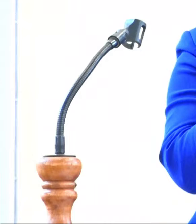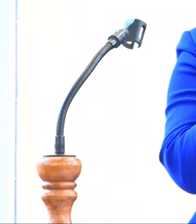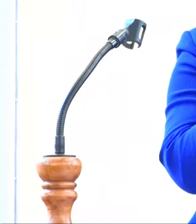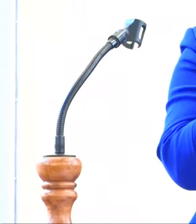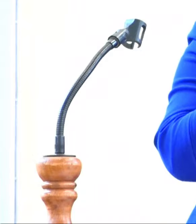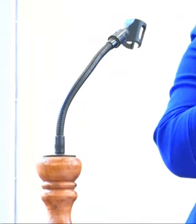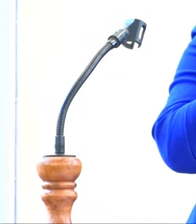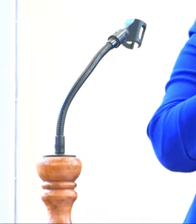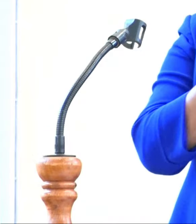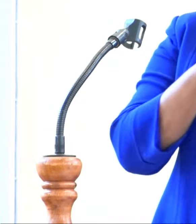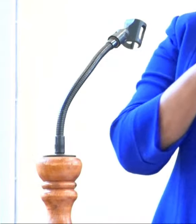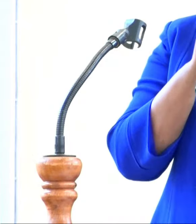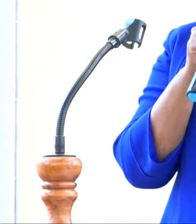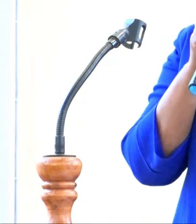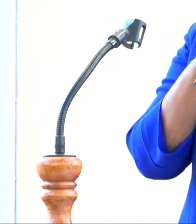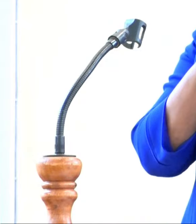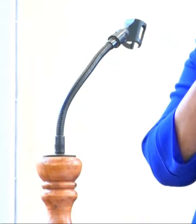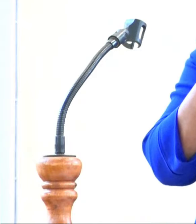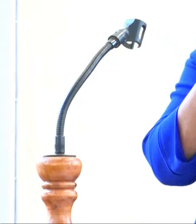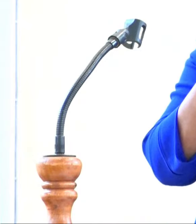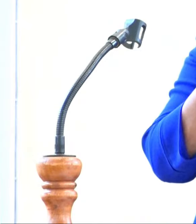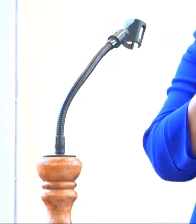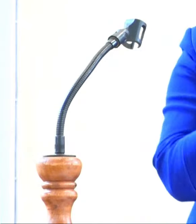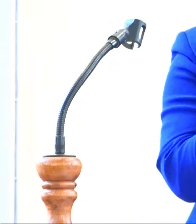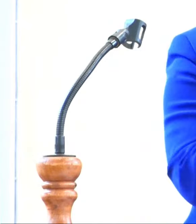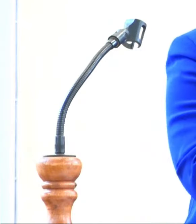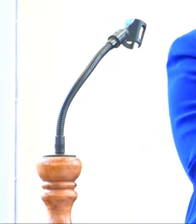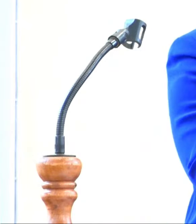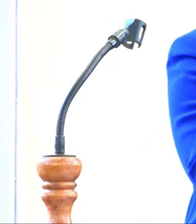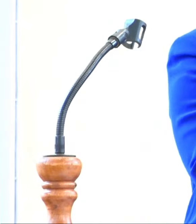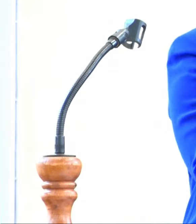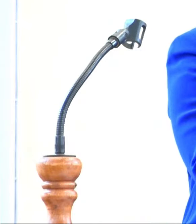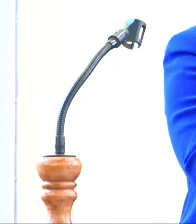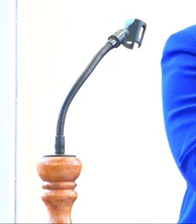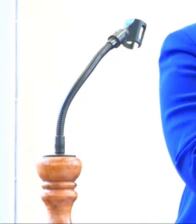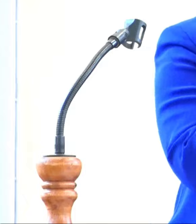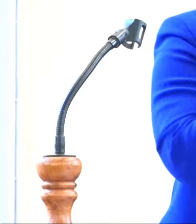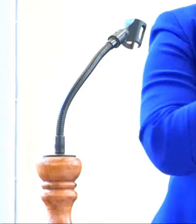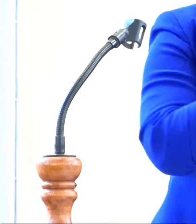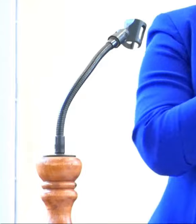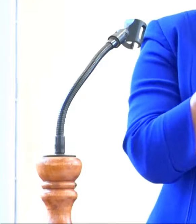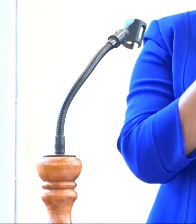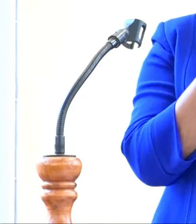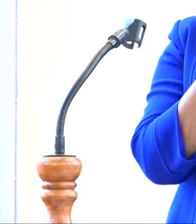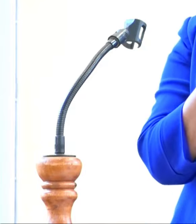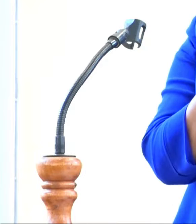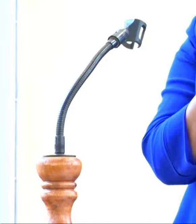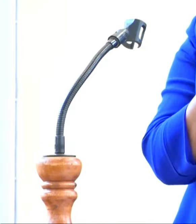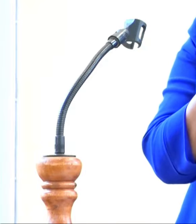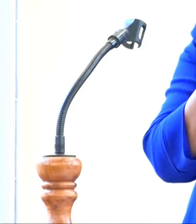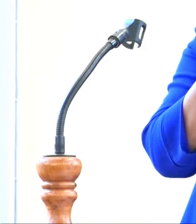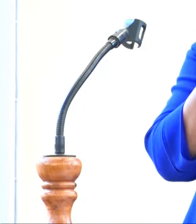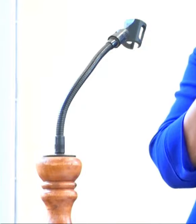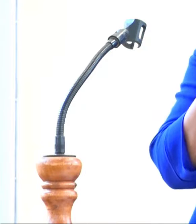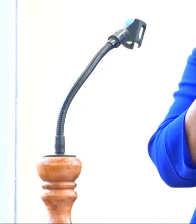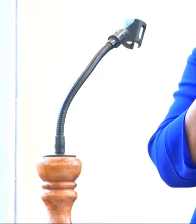idea that we all are in Christ Jesus. Sisi sote tuko ndani ya nani?